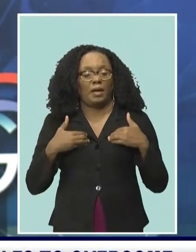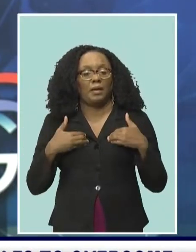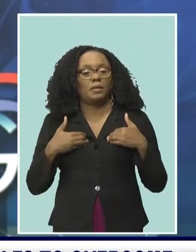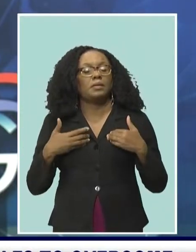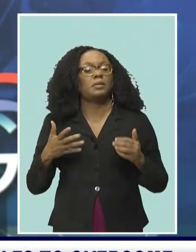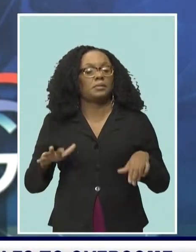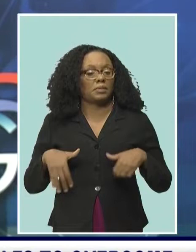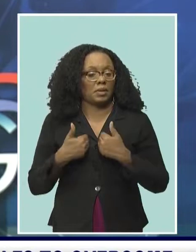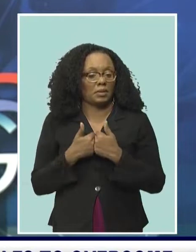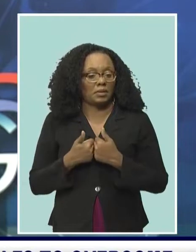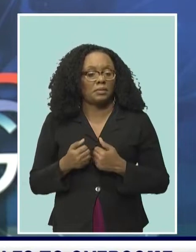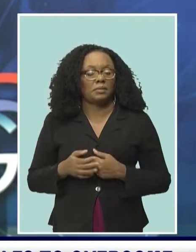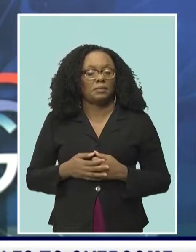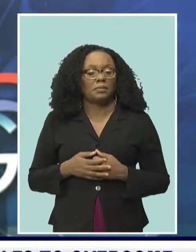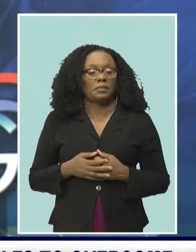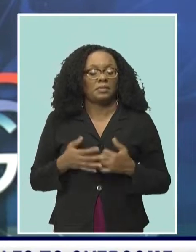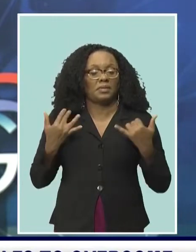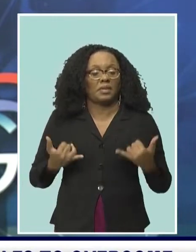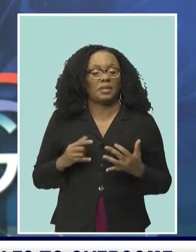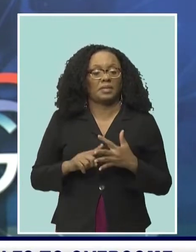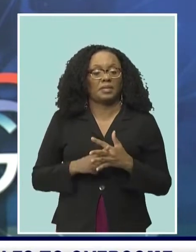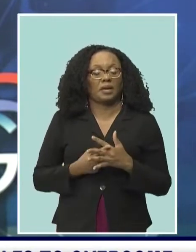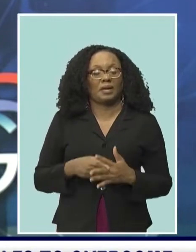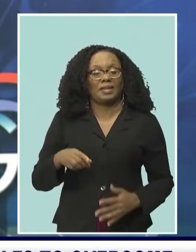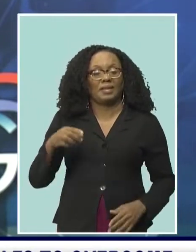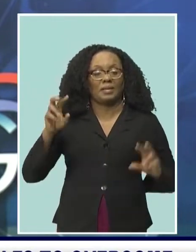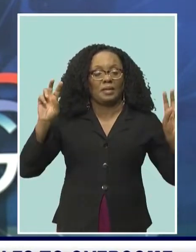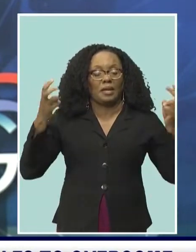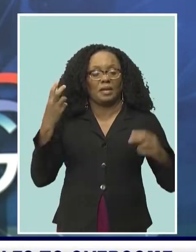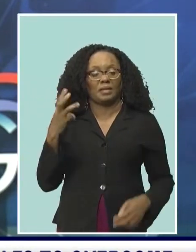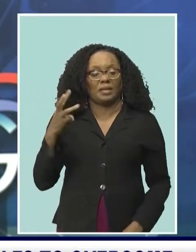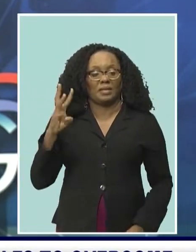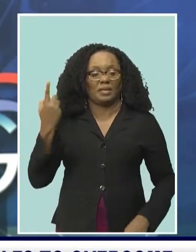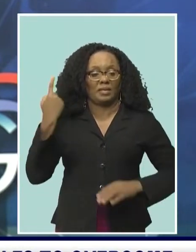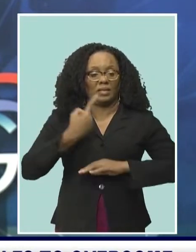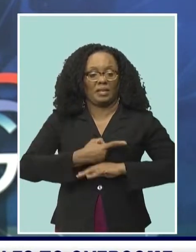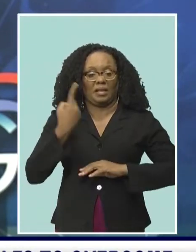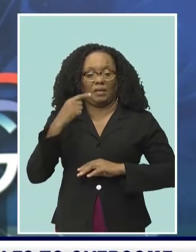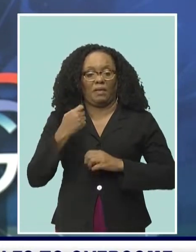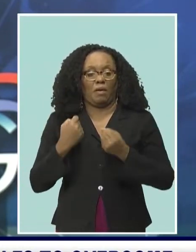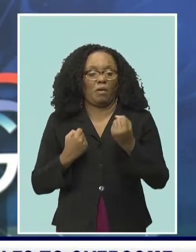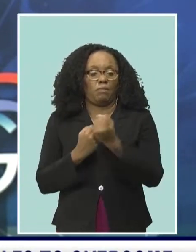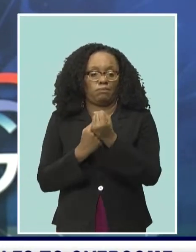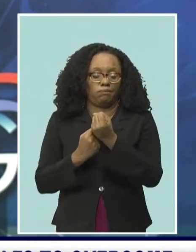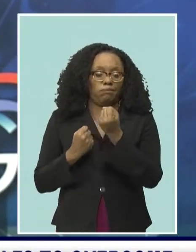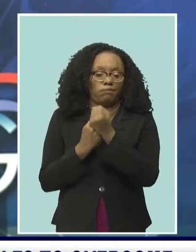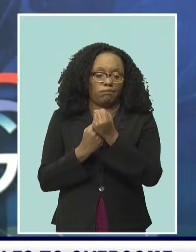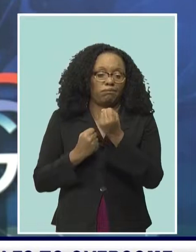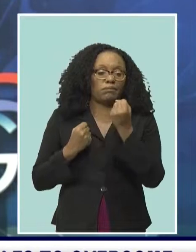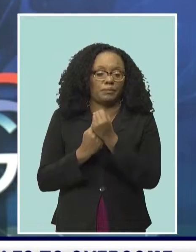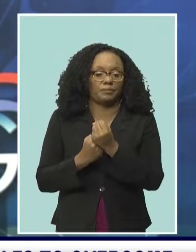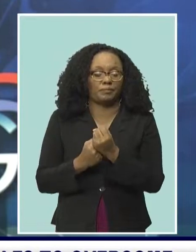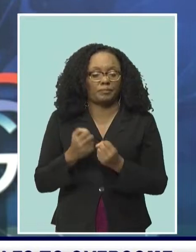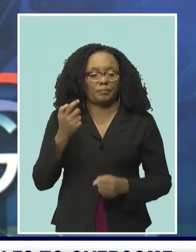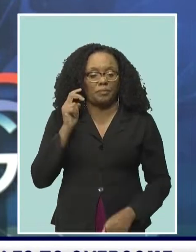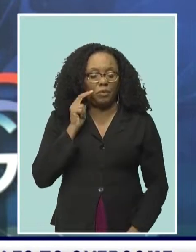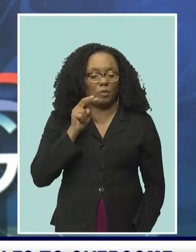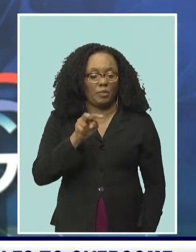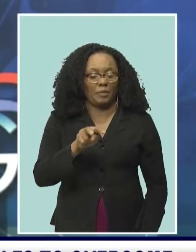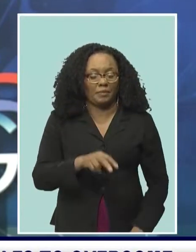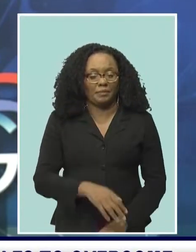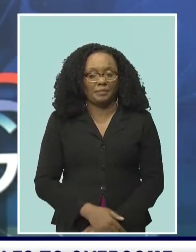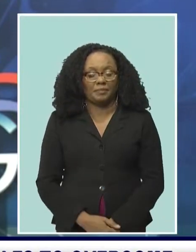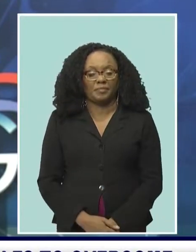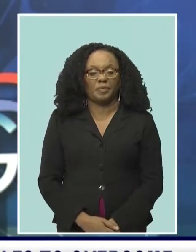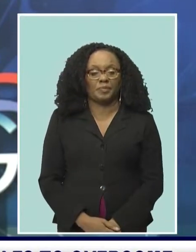launched the 16 Days of Activism campaign against gender-based violence this morning at Sky Mall. Shane Jones has the